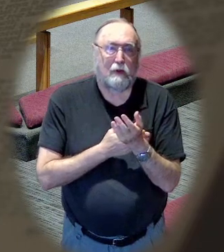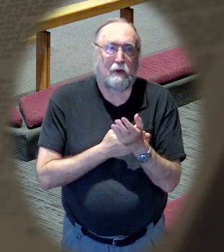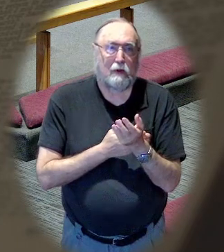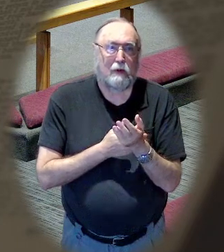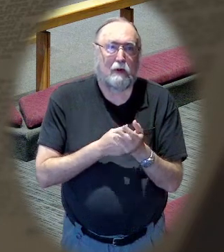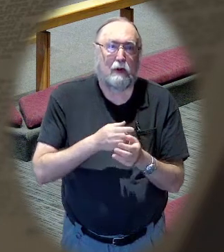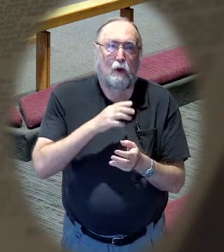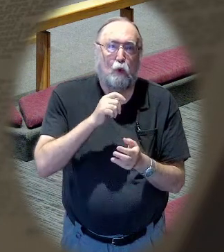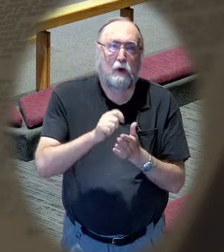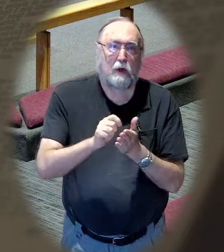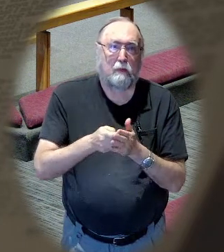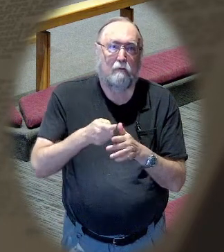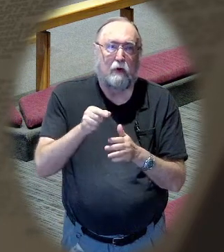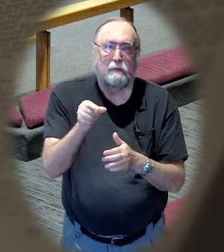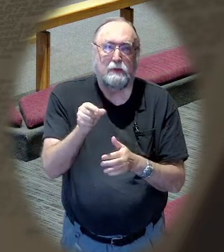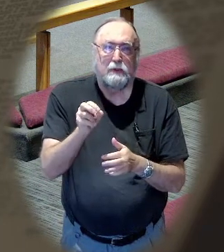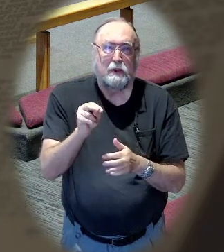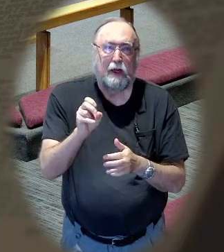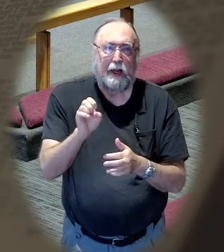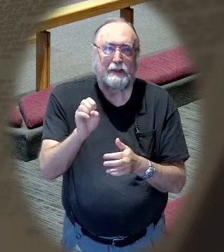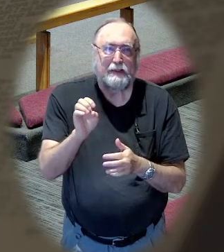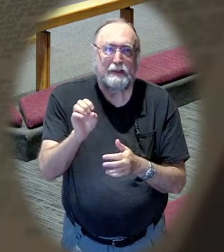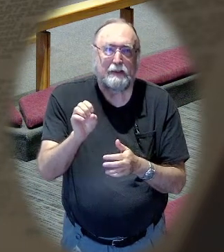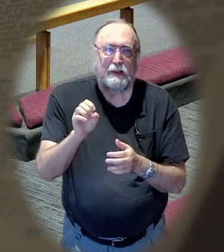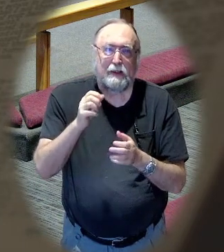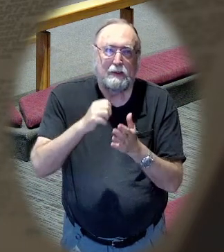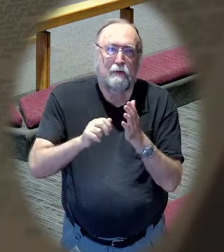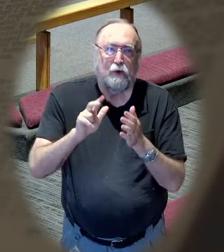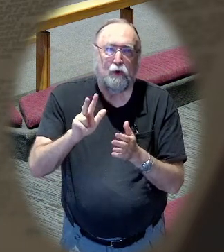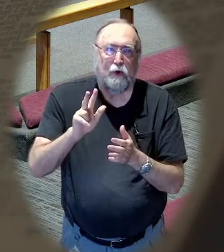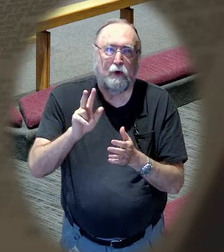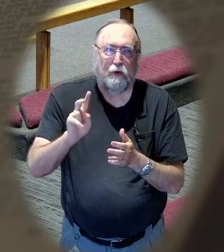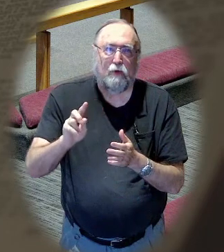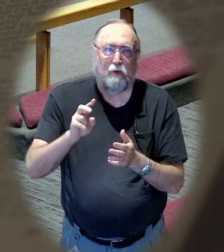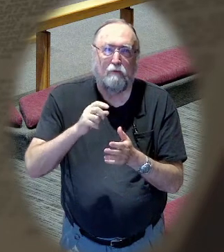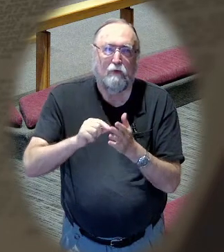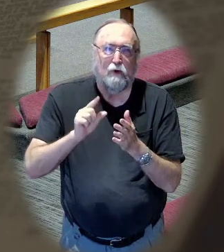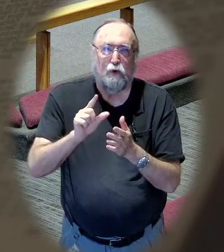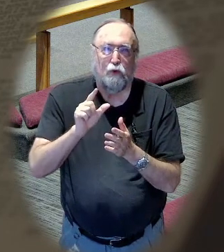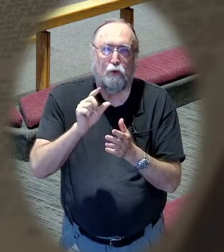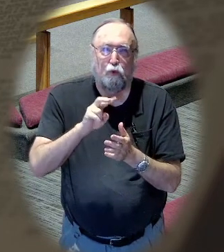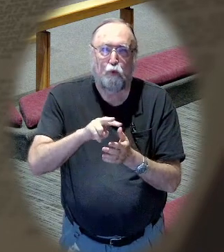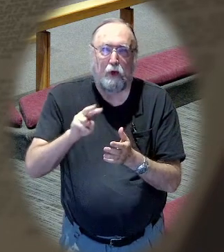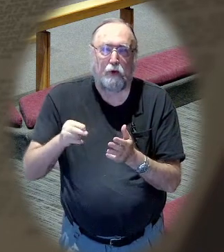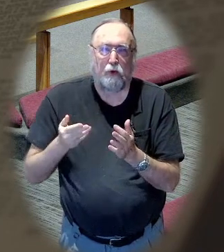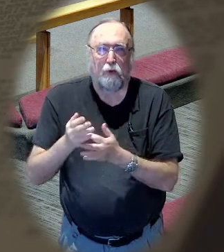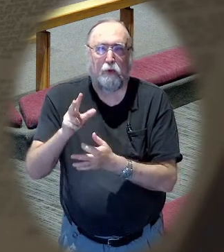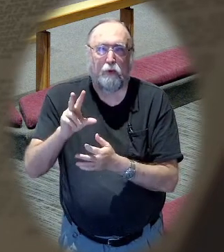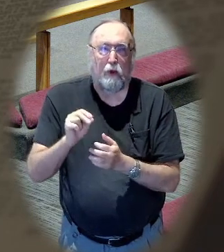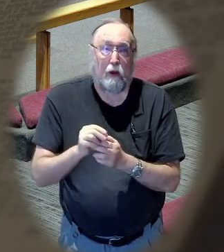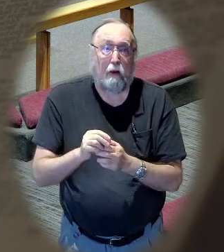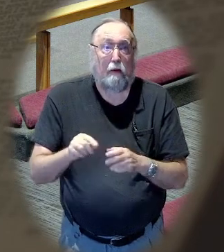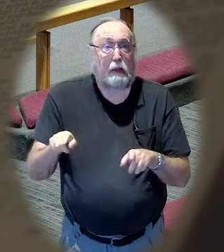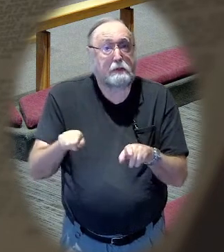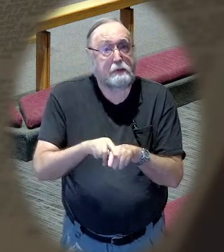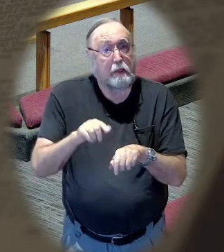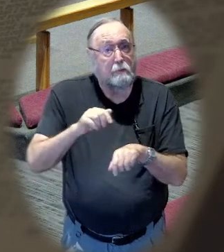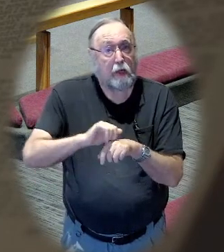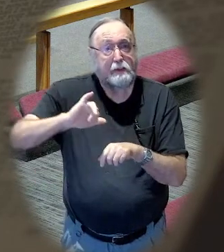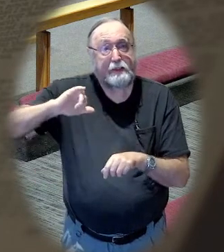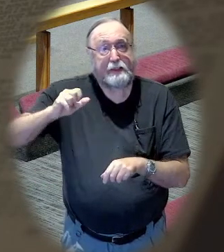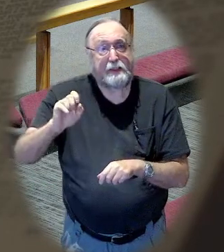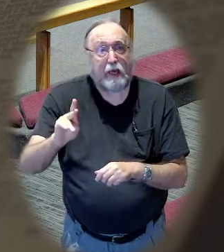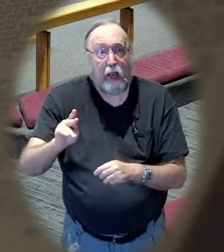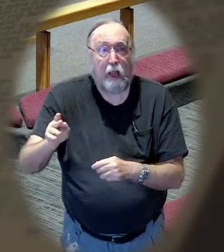The Old Testament reading is Genesis chapter 32, verses 22 through 30. The same night Jacob